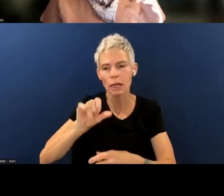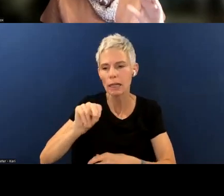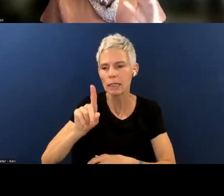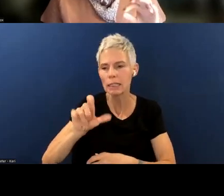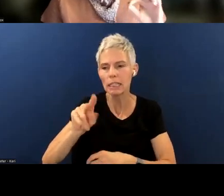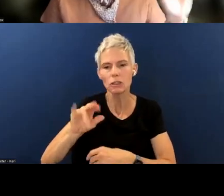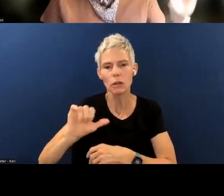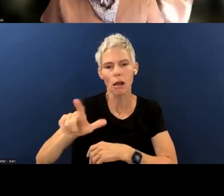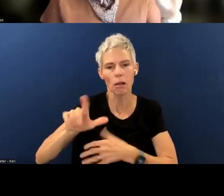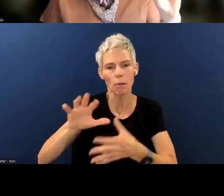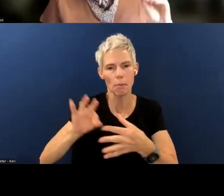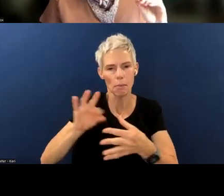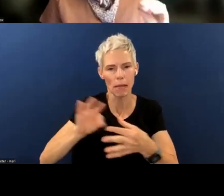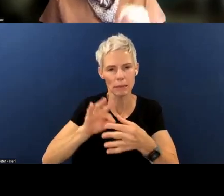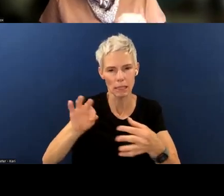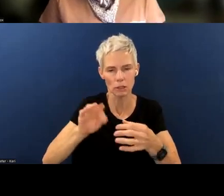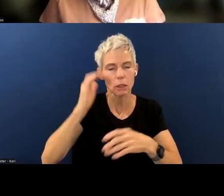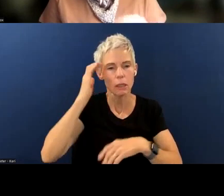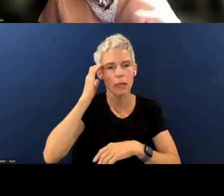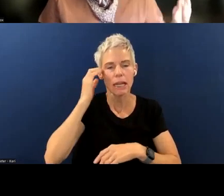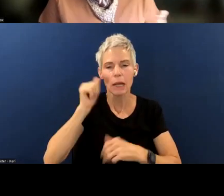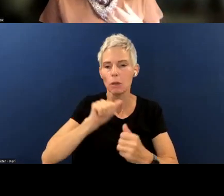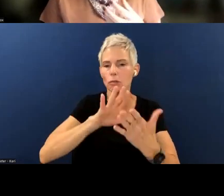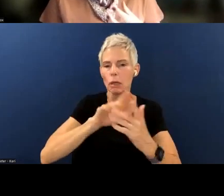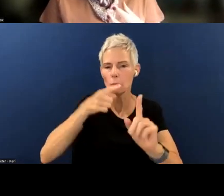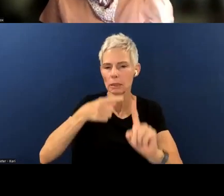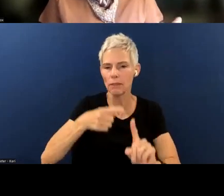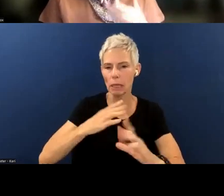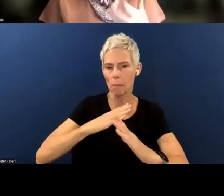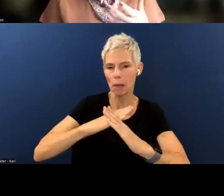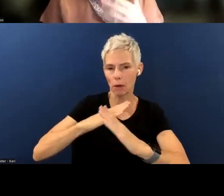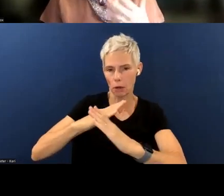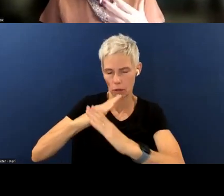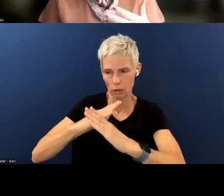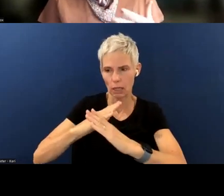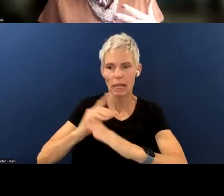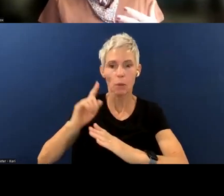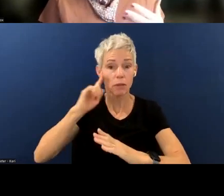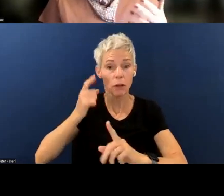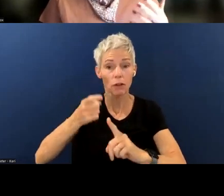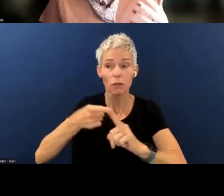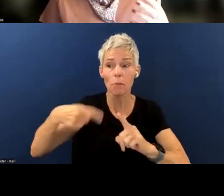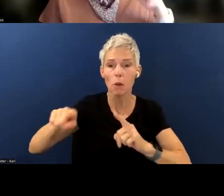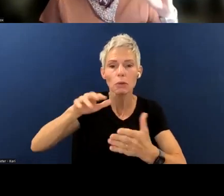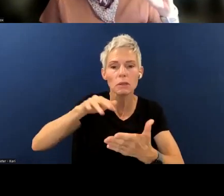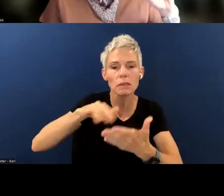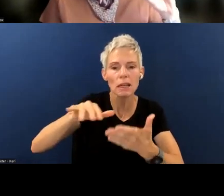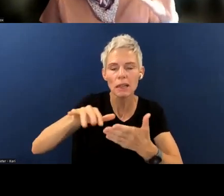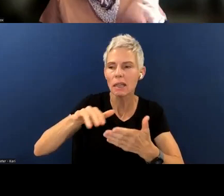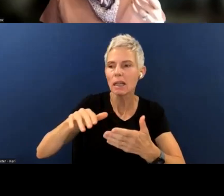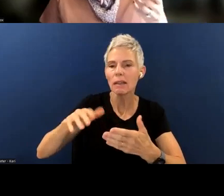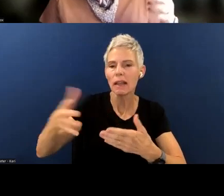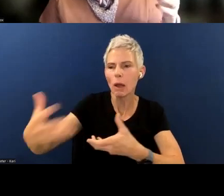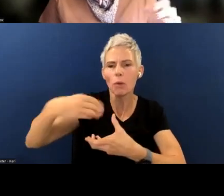which are designed to address specific barriers that we had heard from our study participants. And we